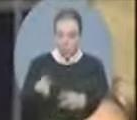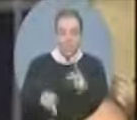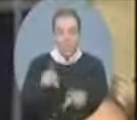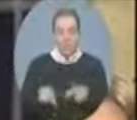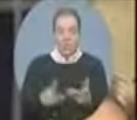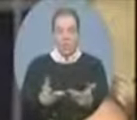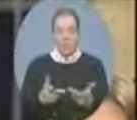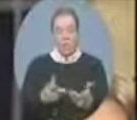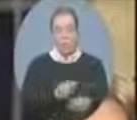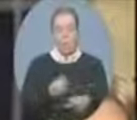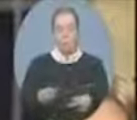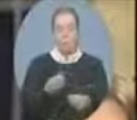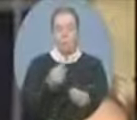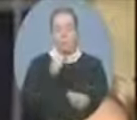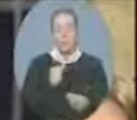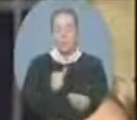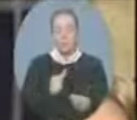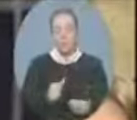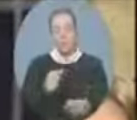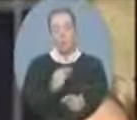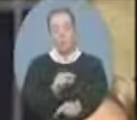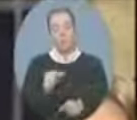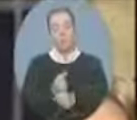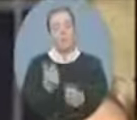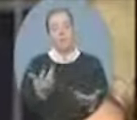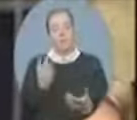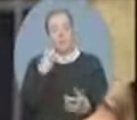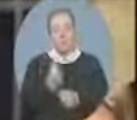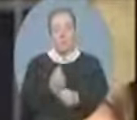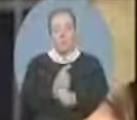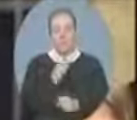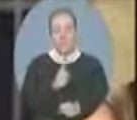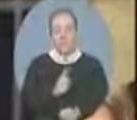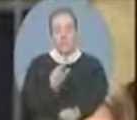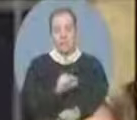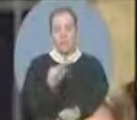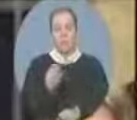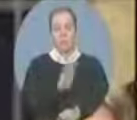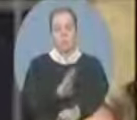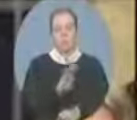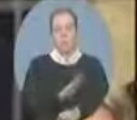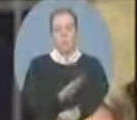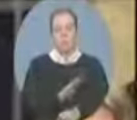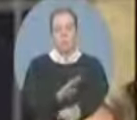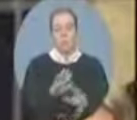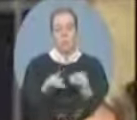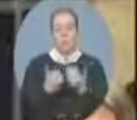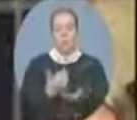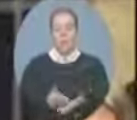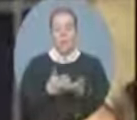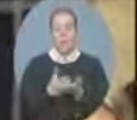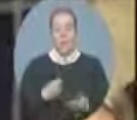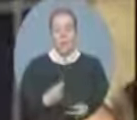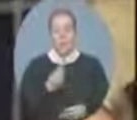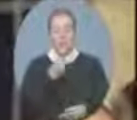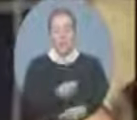Burmese authorities can't siphon off Canadian aid and ensure that the sanctions regime